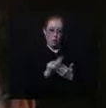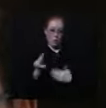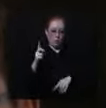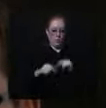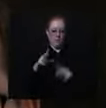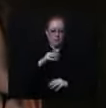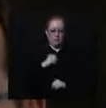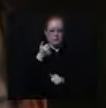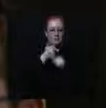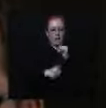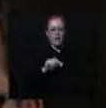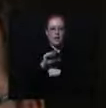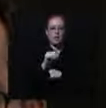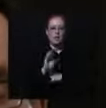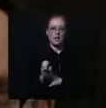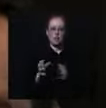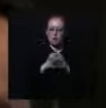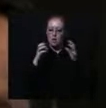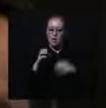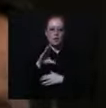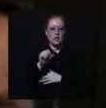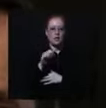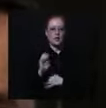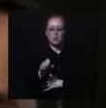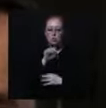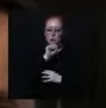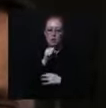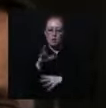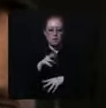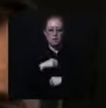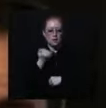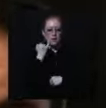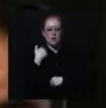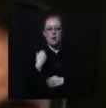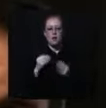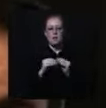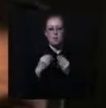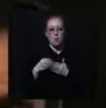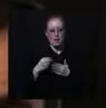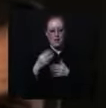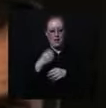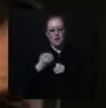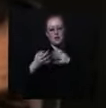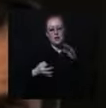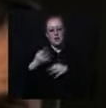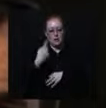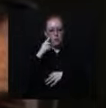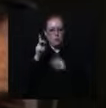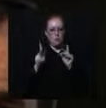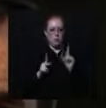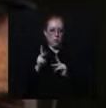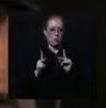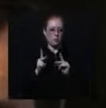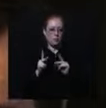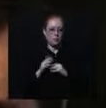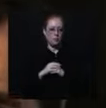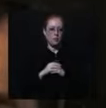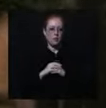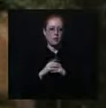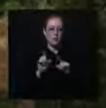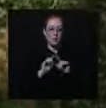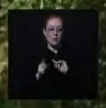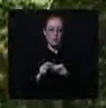case, and there's a lot of cases that we'd love to take if we had more dollars to be able to get justice for the individual who was wronged. But with